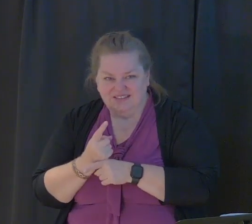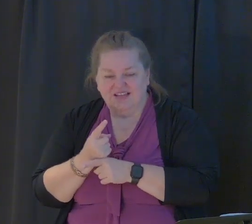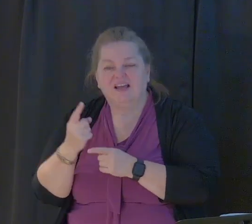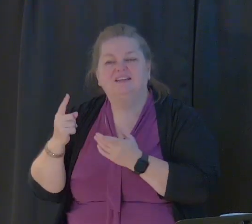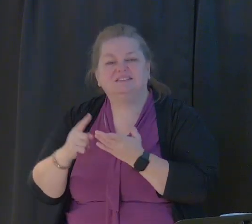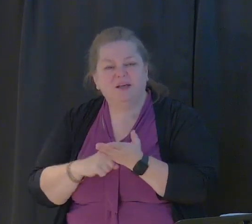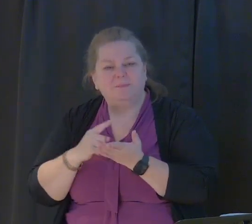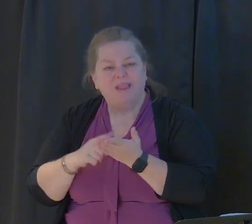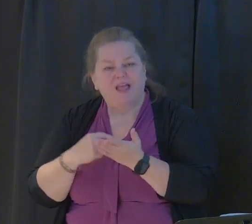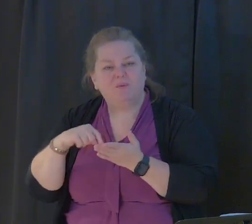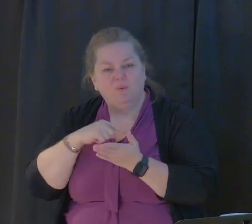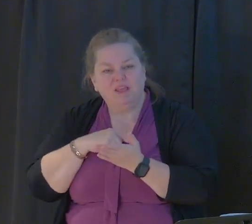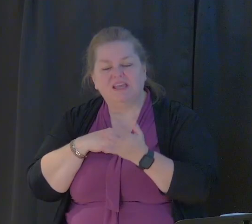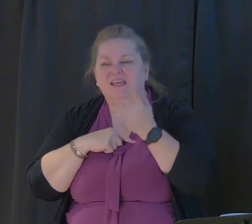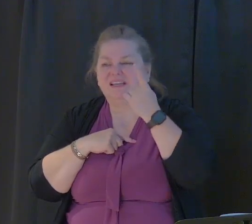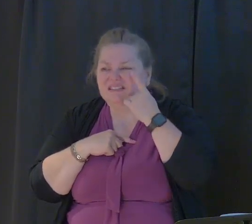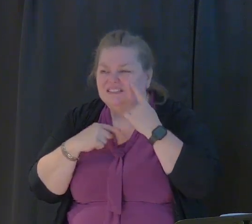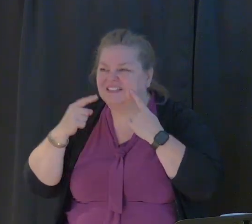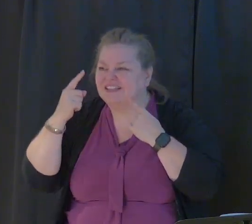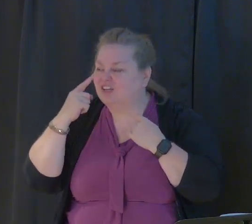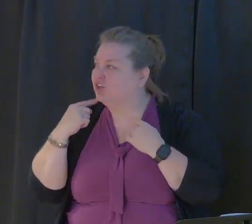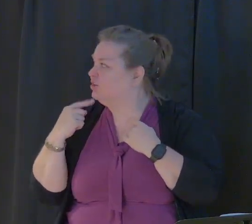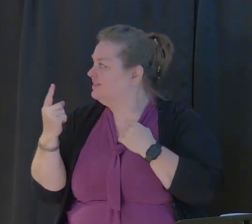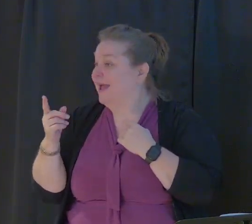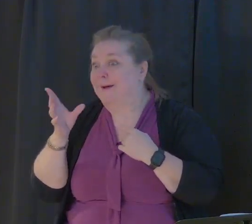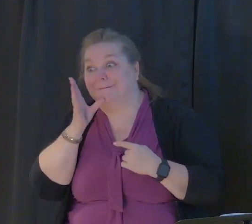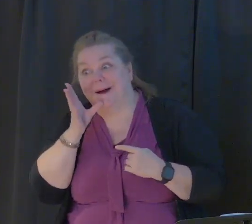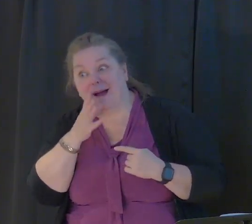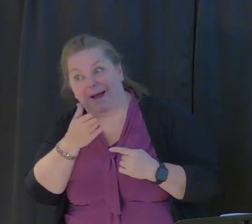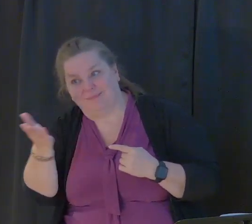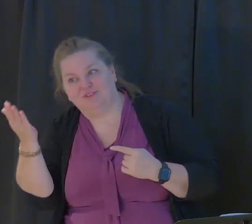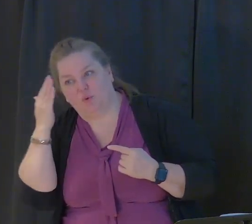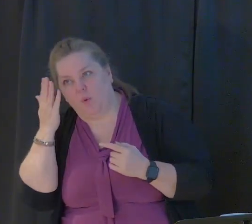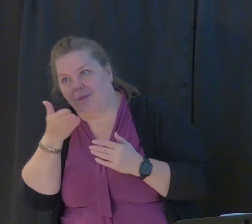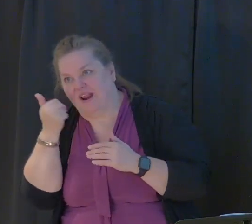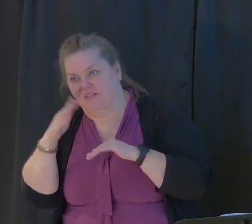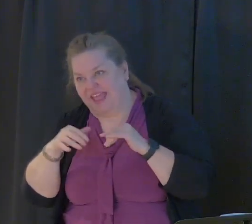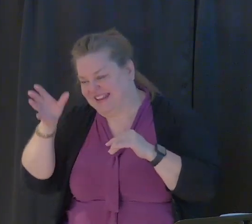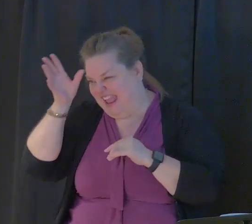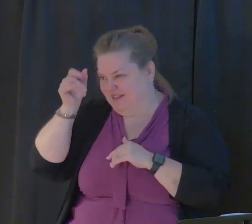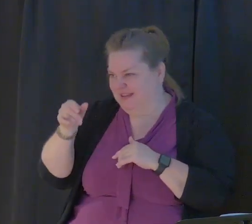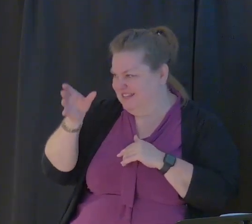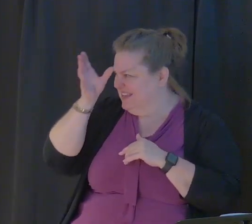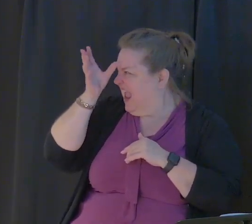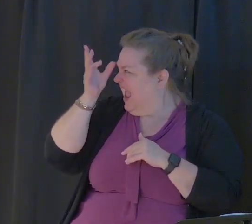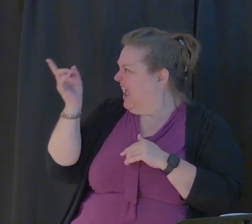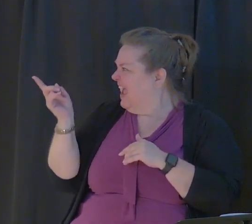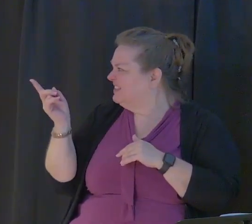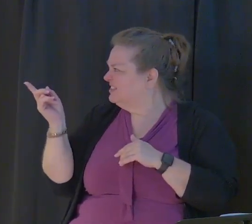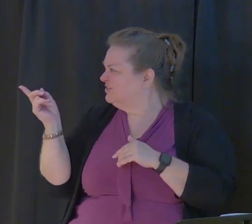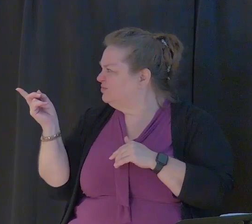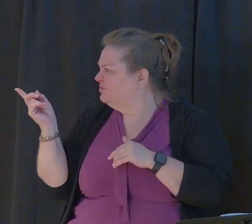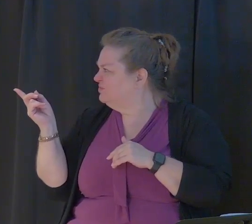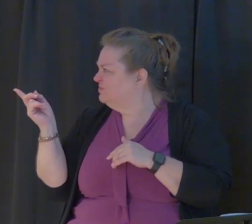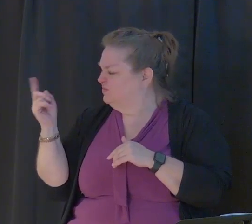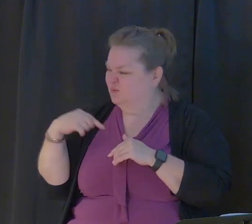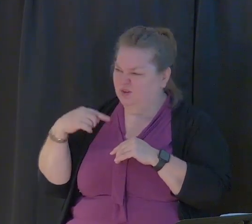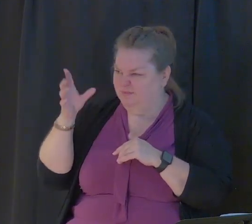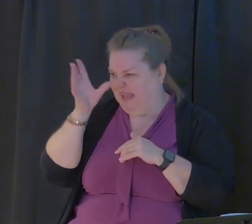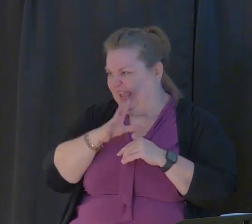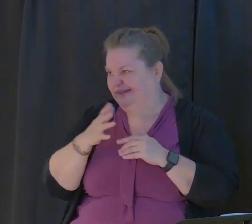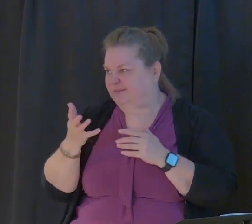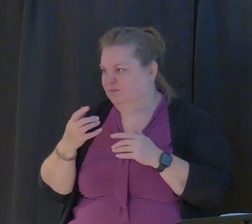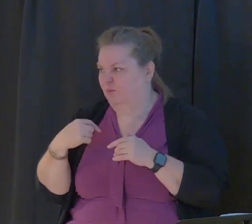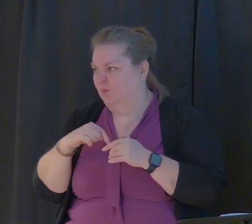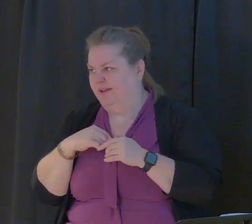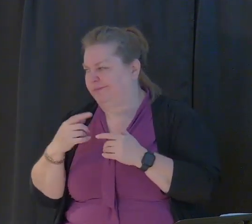Sometimes we shed tears in places, and moms probably know this better than dads do, because us dads are just, we're men, and we